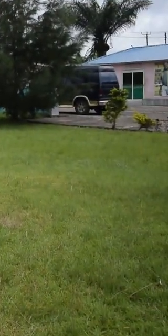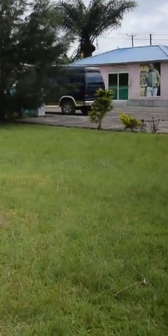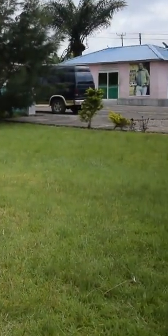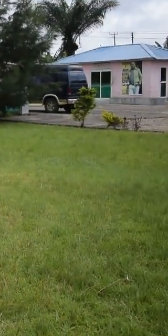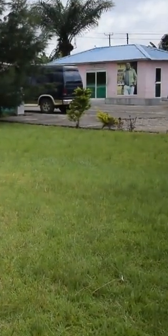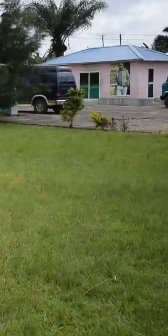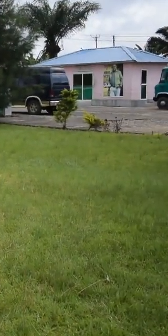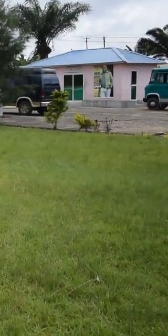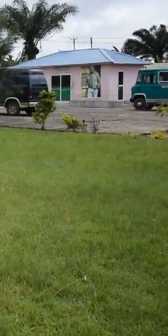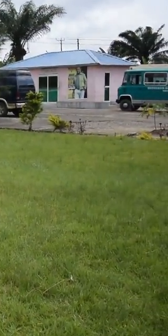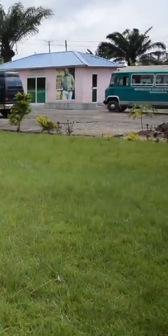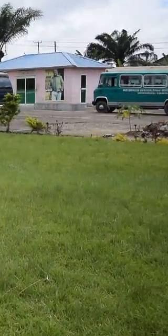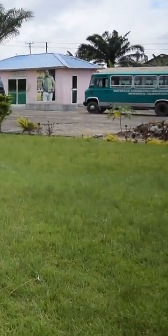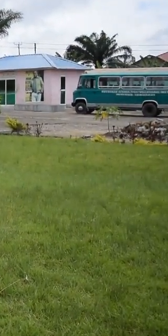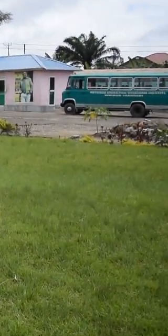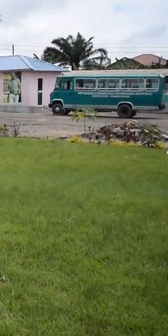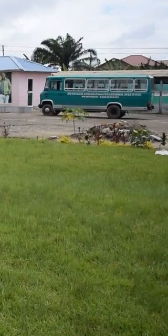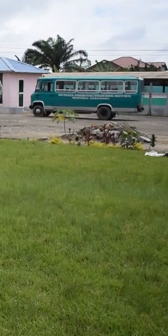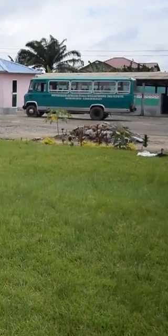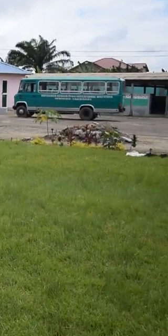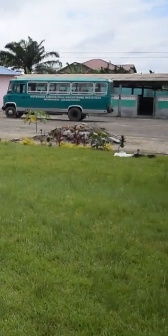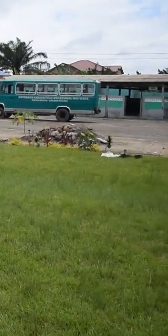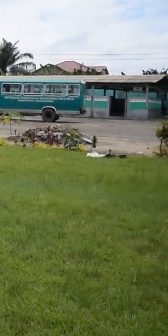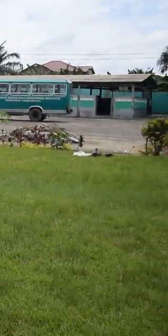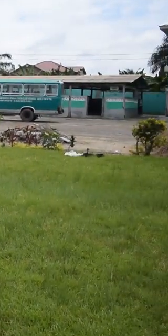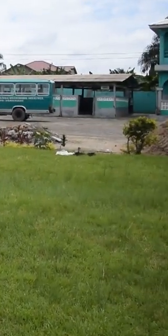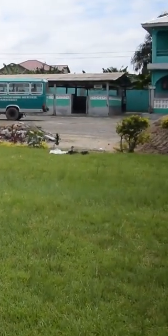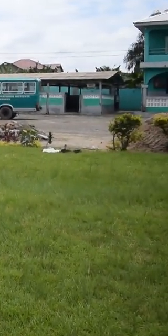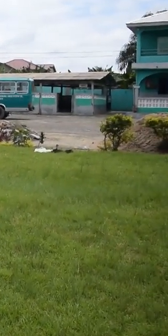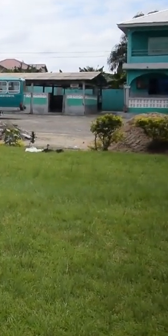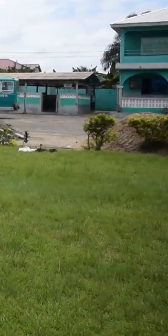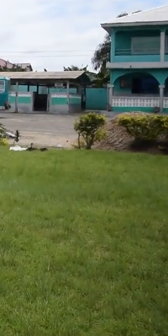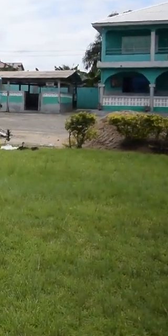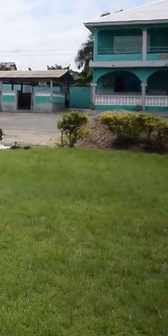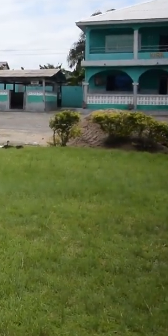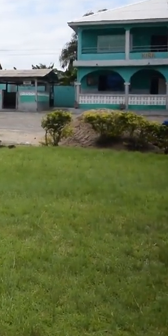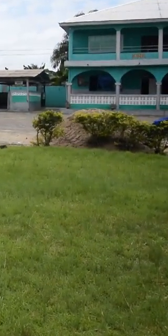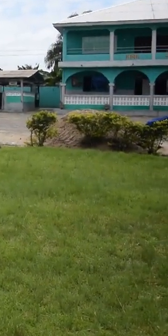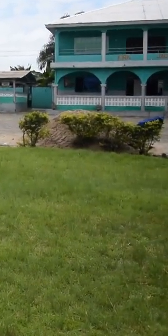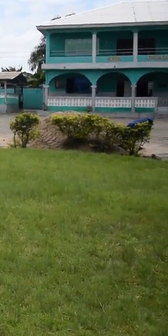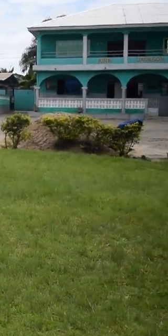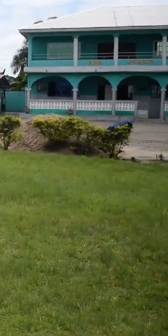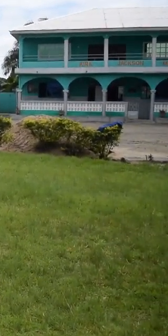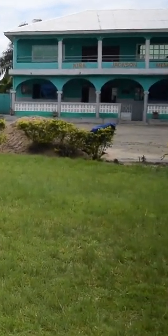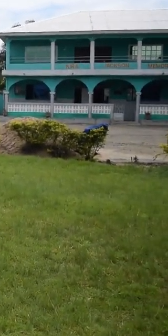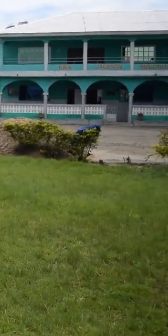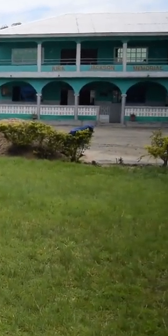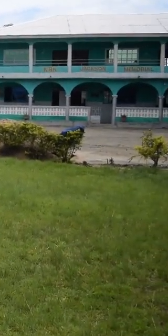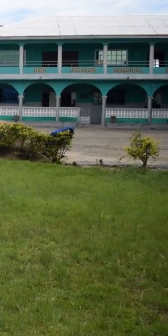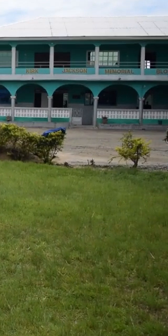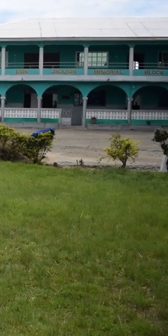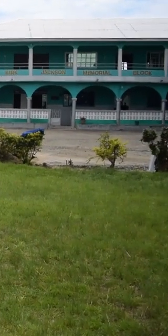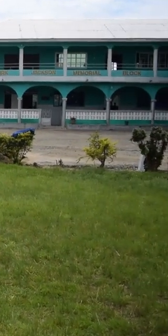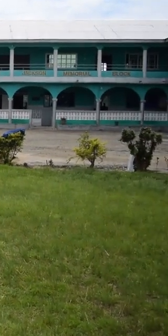no esoro no ne enye ye Sese ade wo hwe yi se hwese ade no asesa kra. Ye ye bibi e wo nyankopon edin